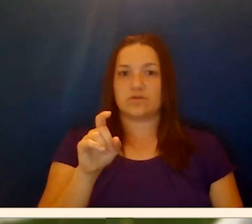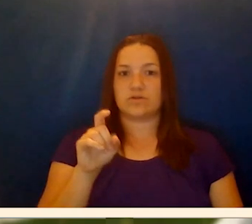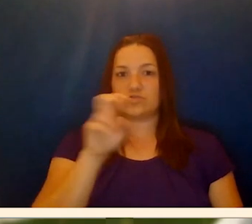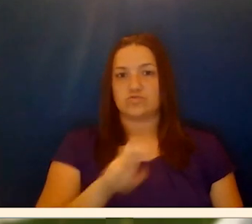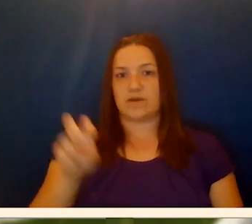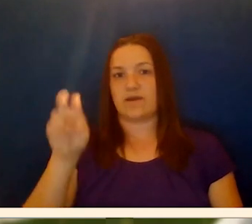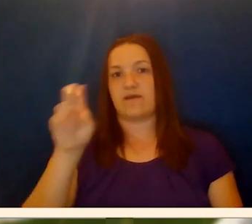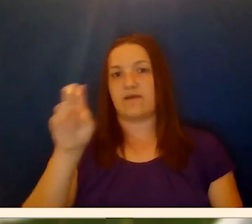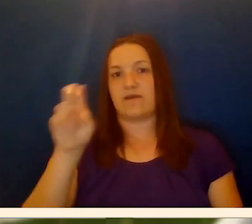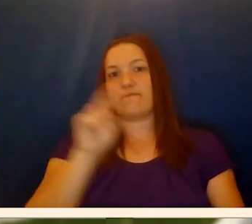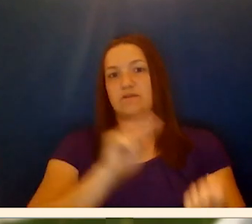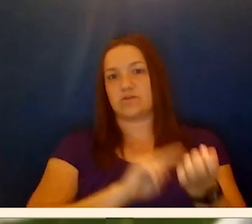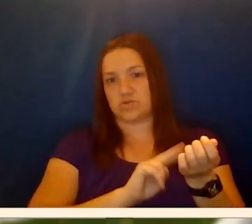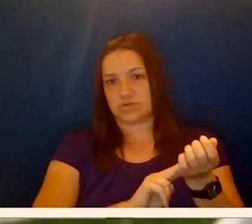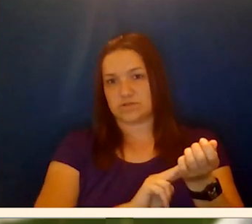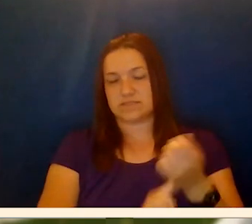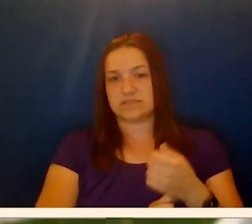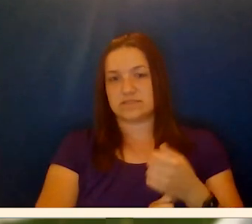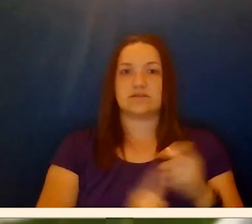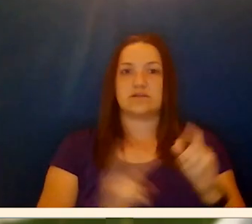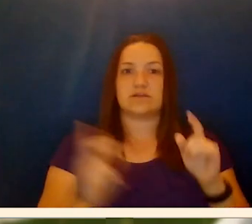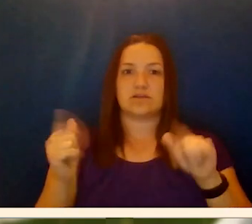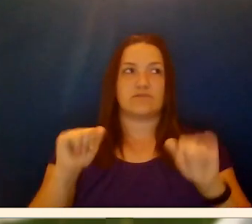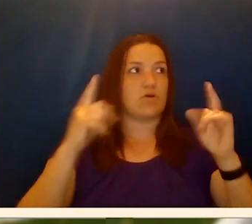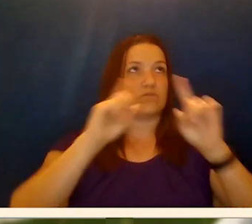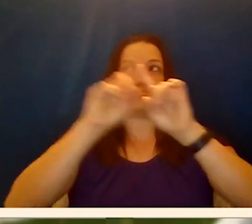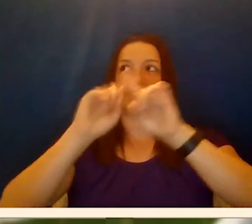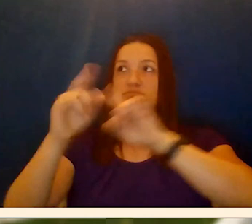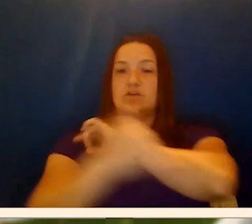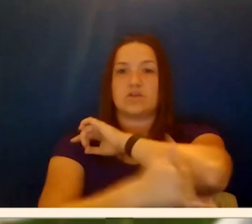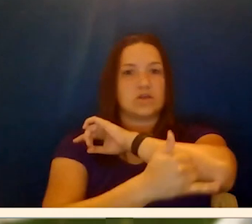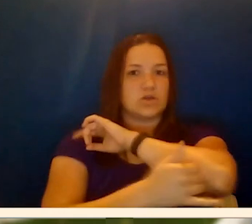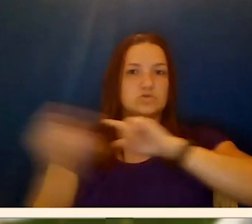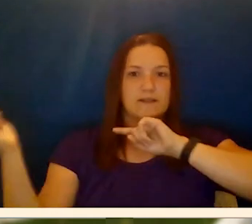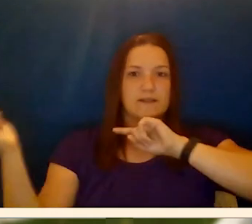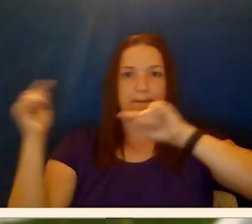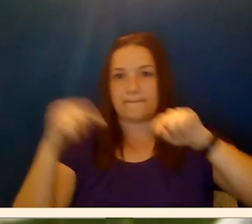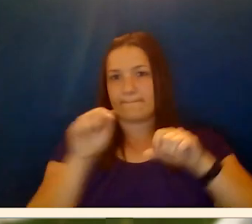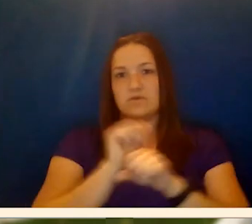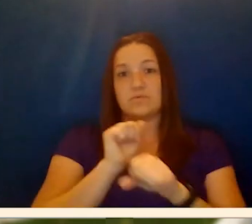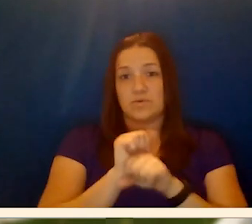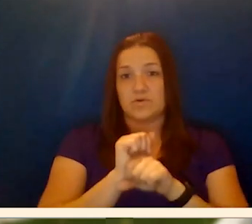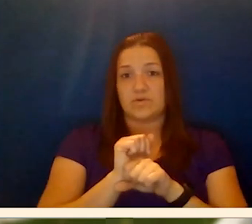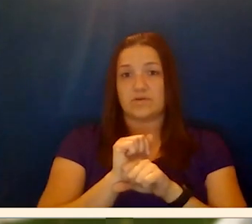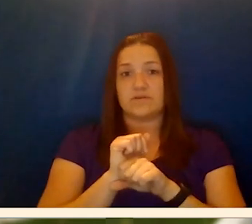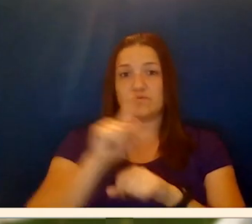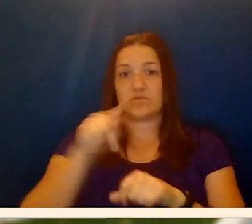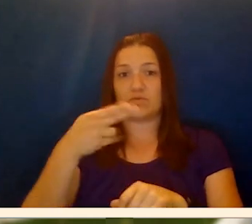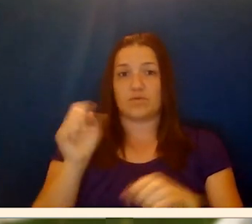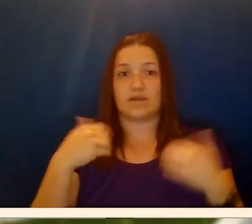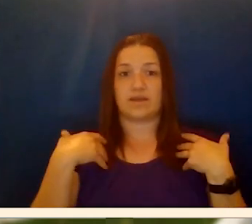traveler nurses that have come from all over the country to work here at Quia Health